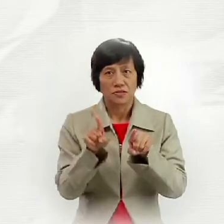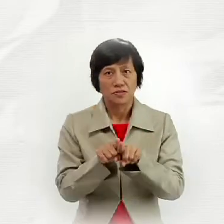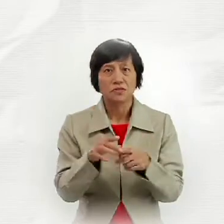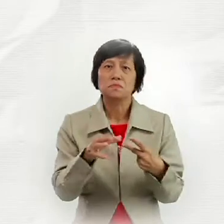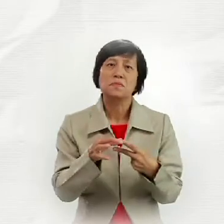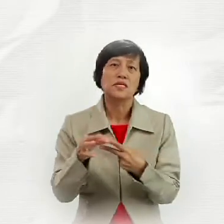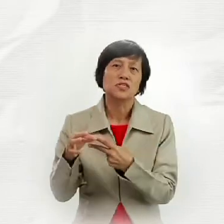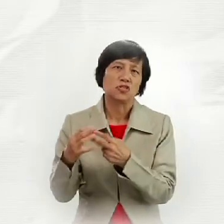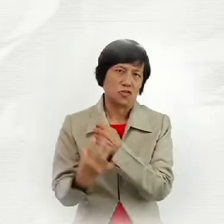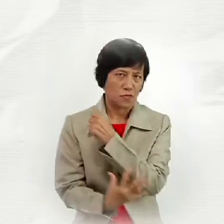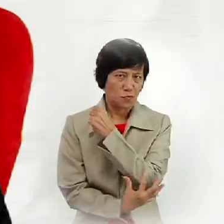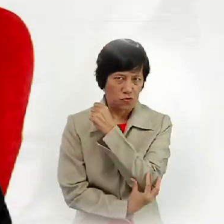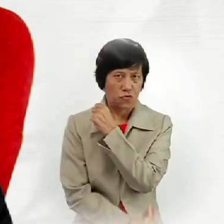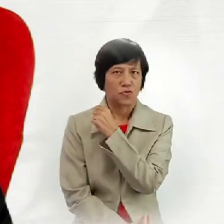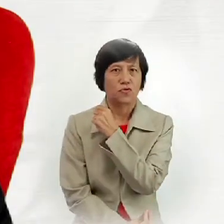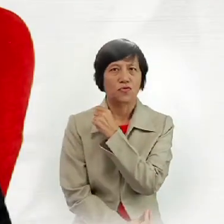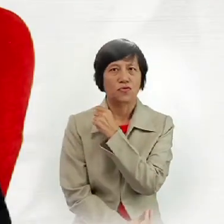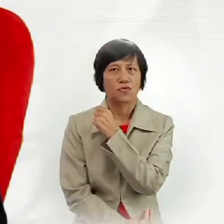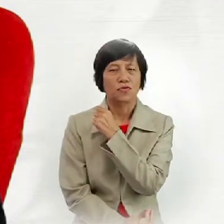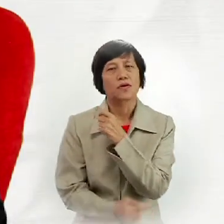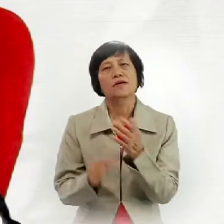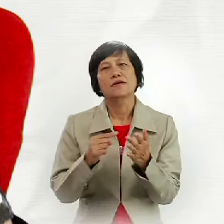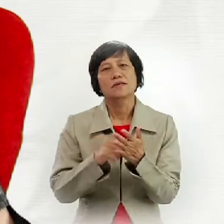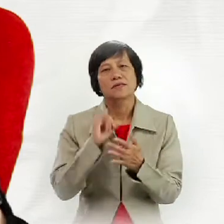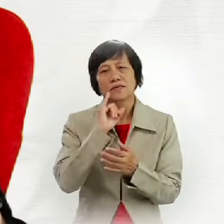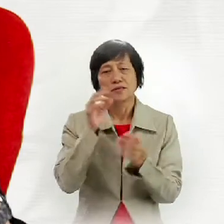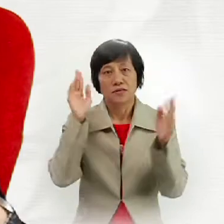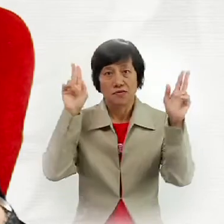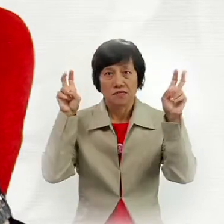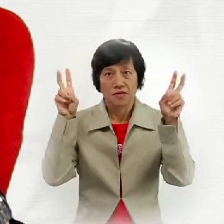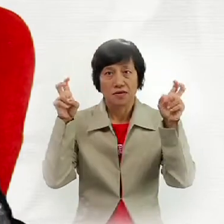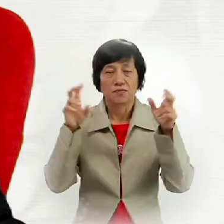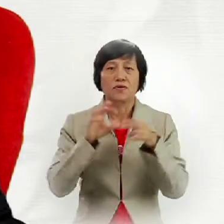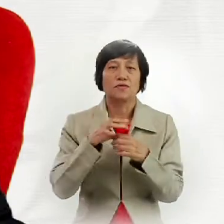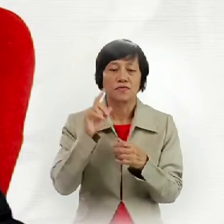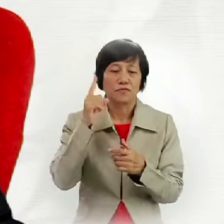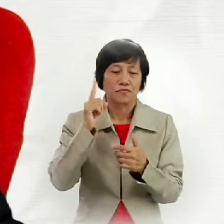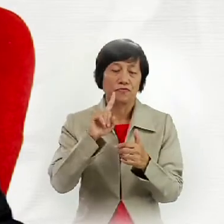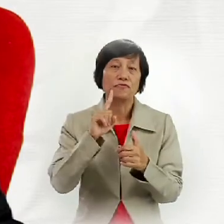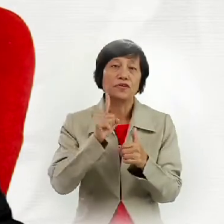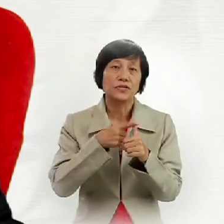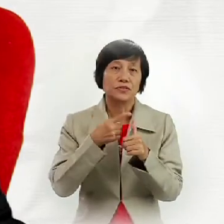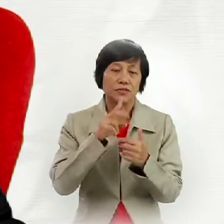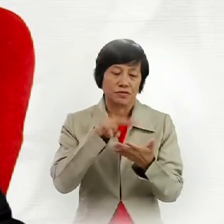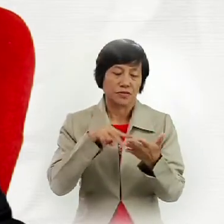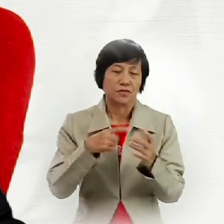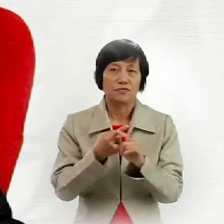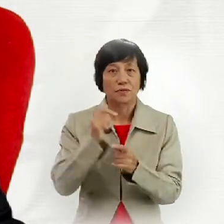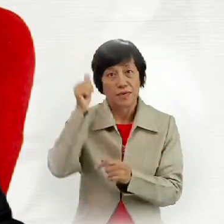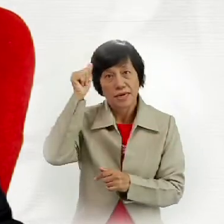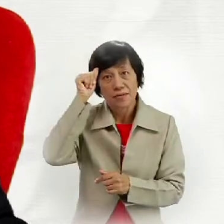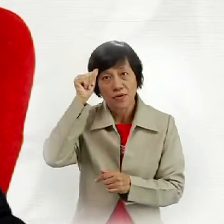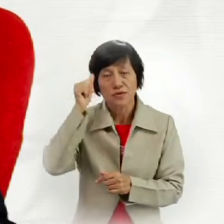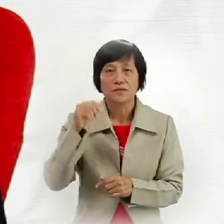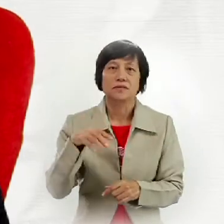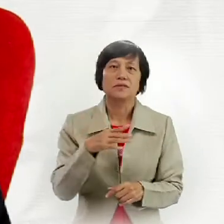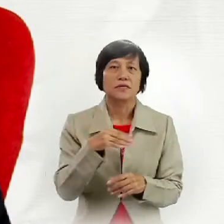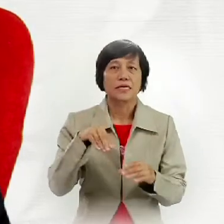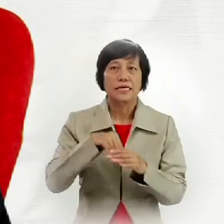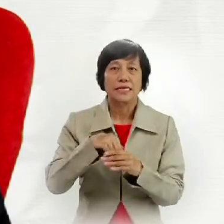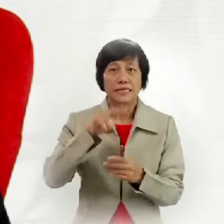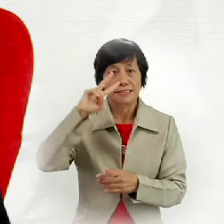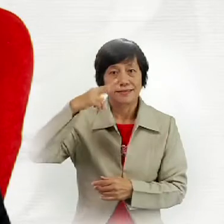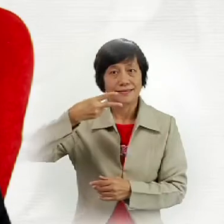especially the poor. This is the theme of the first reading from Amos. And in the second